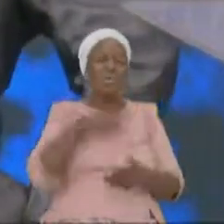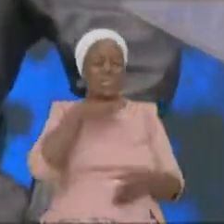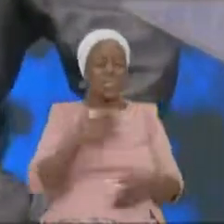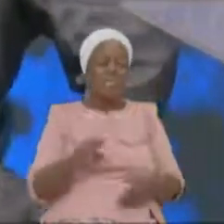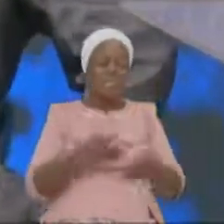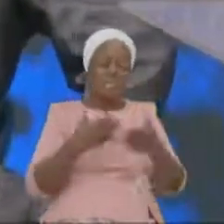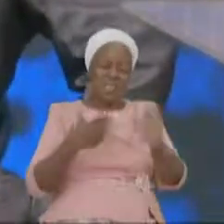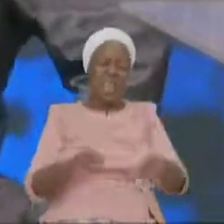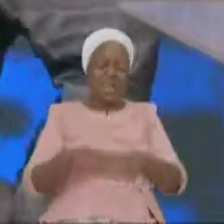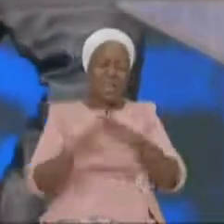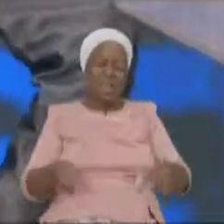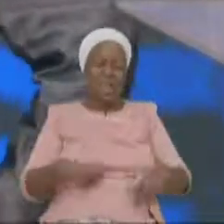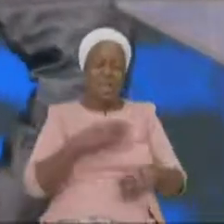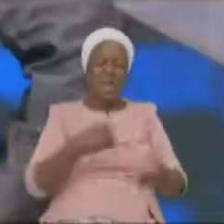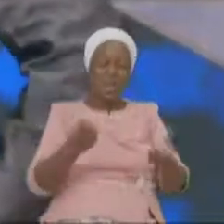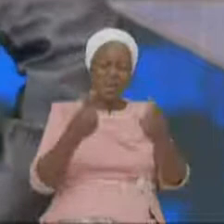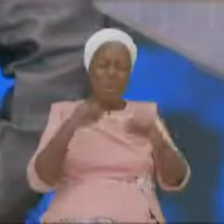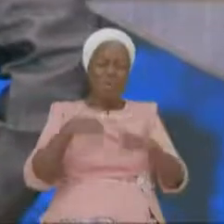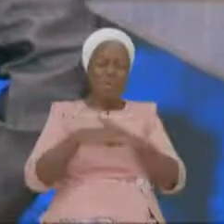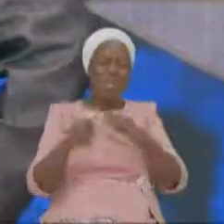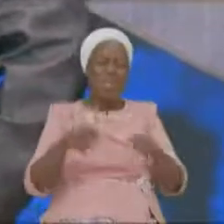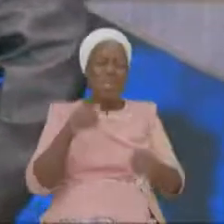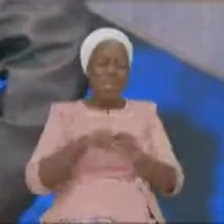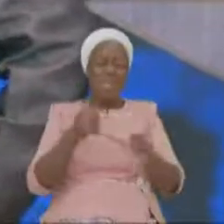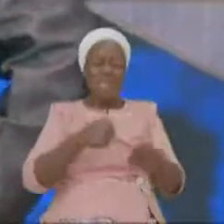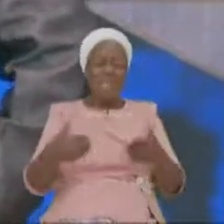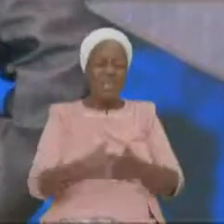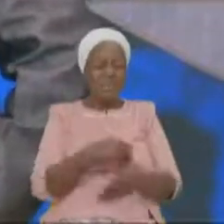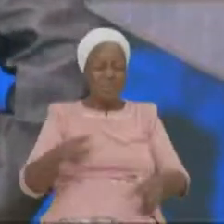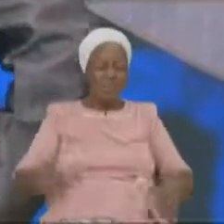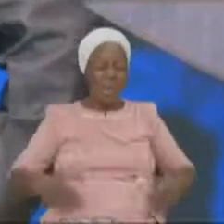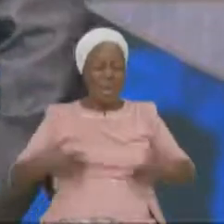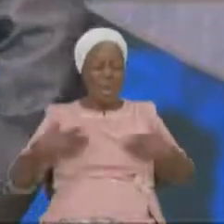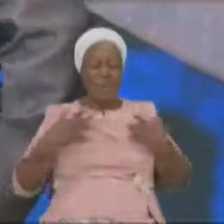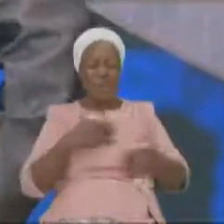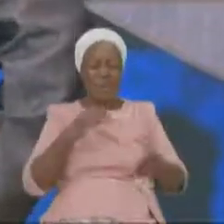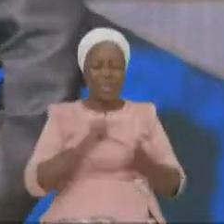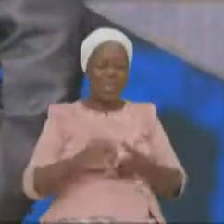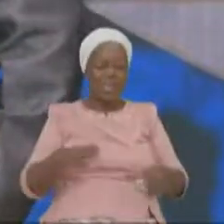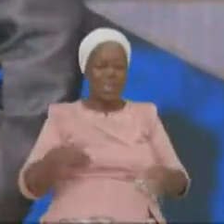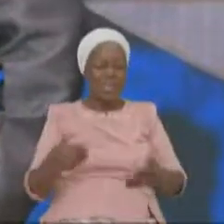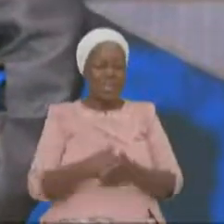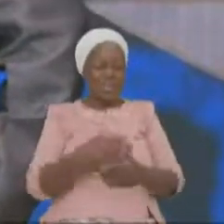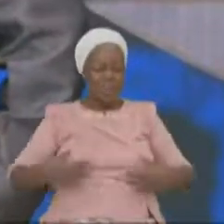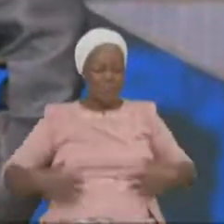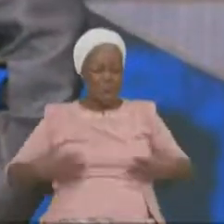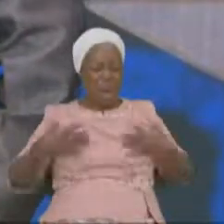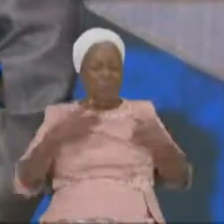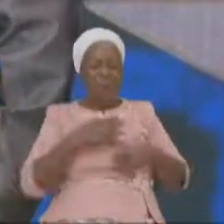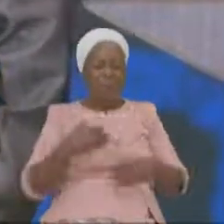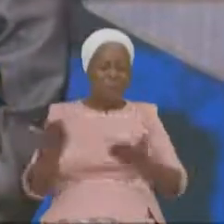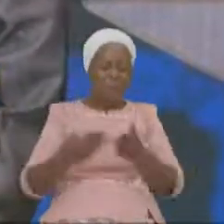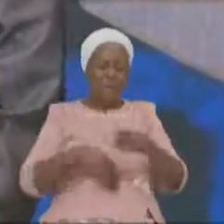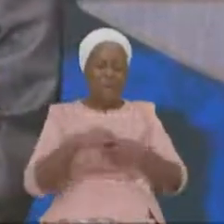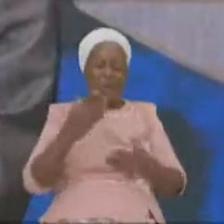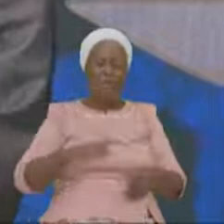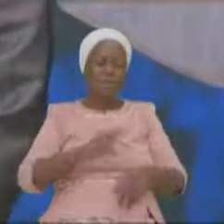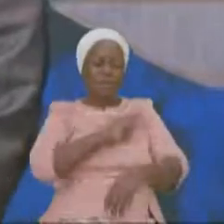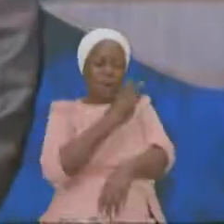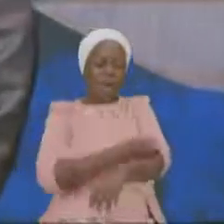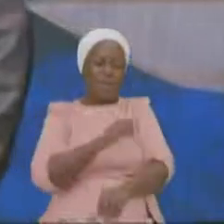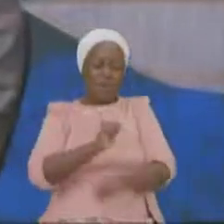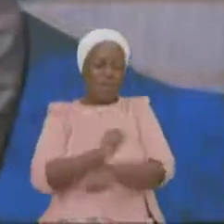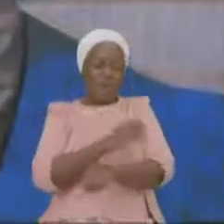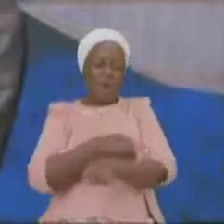and come in a new life, and that new life will bring forth mighty works, will bring forth